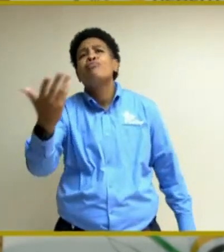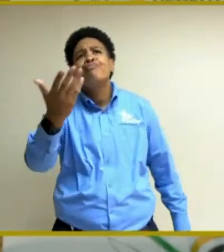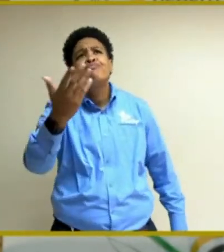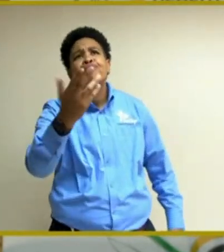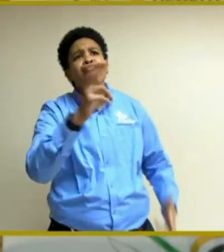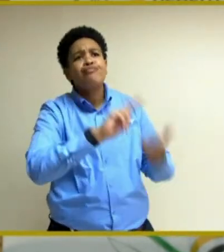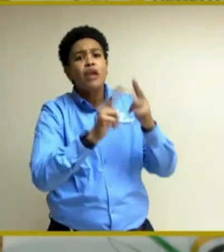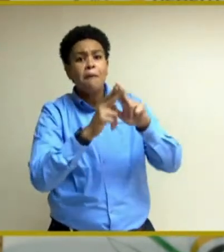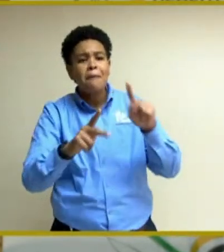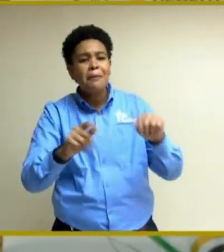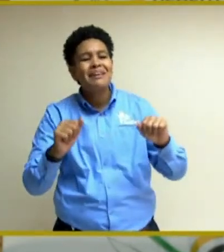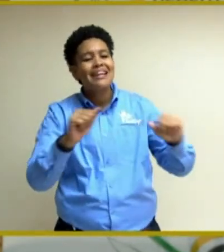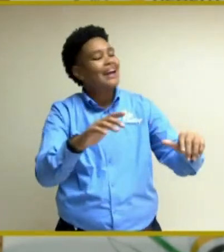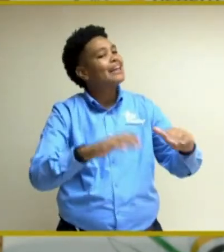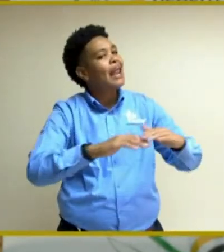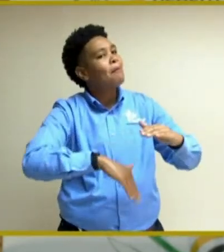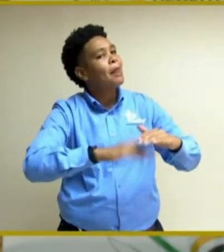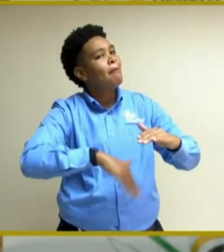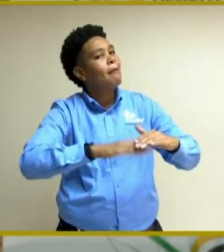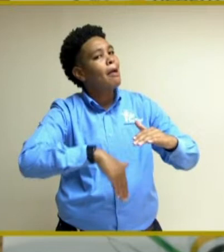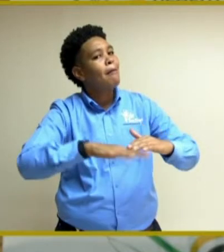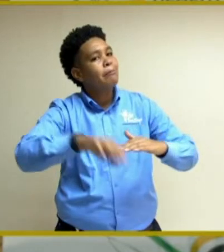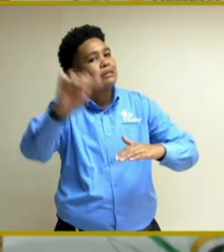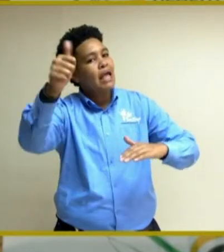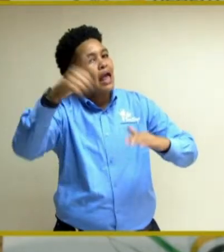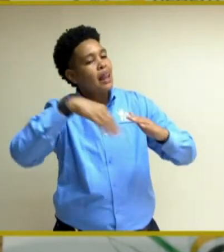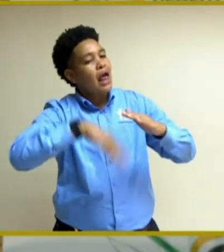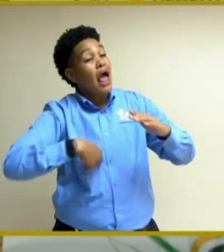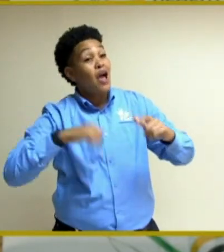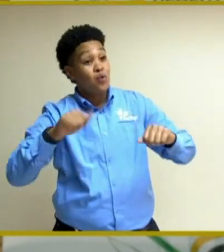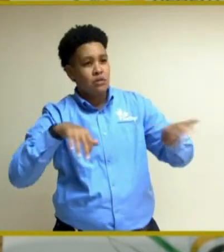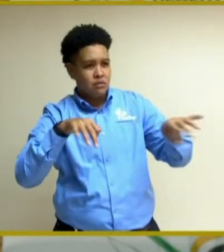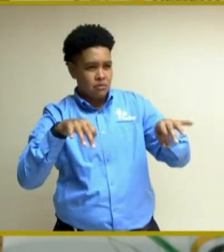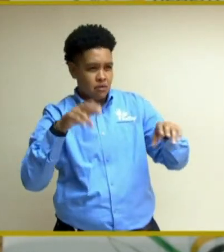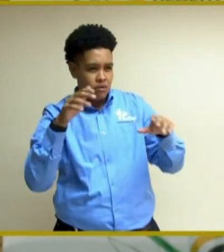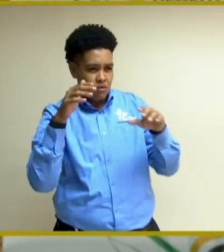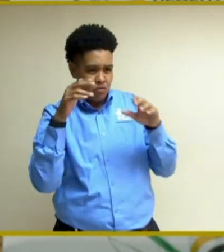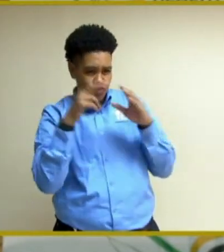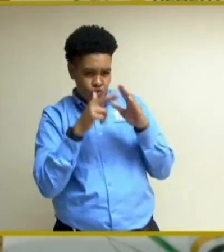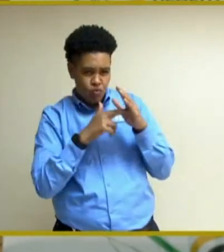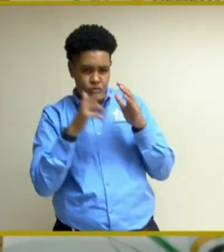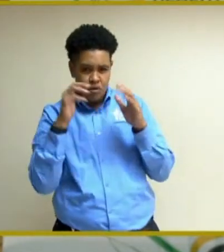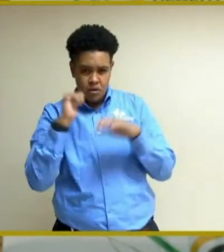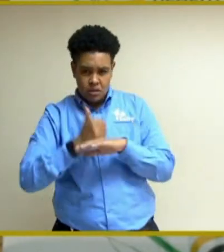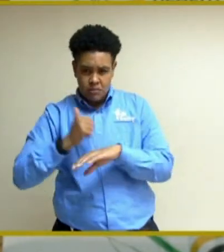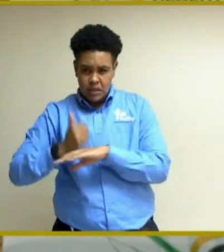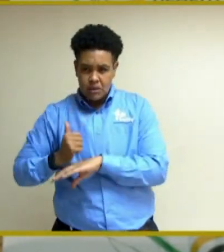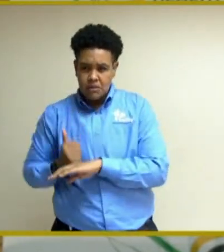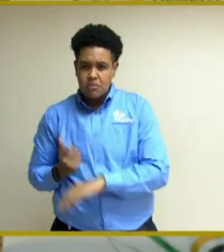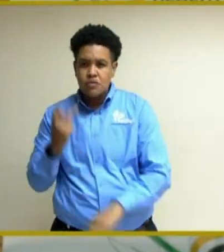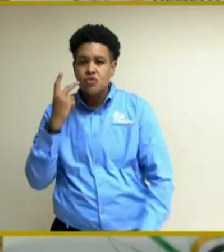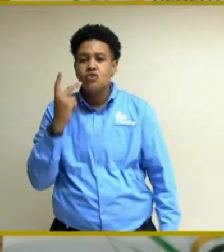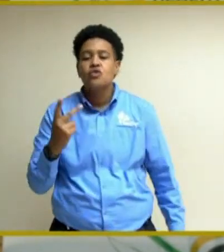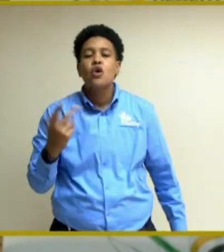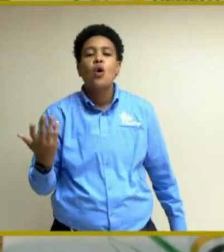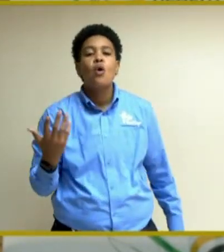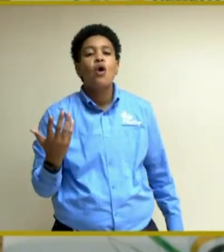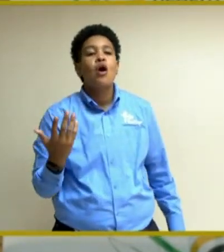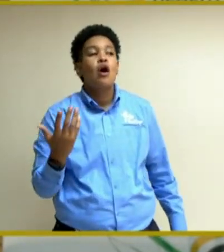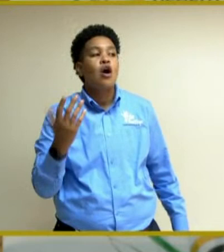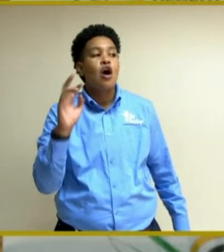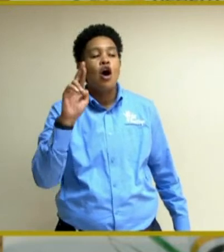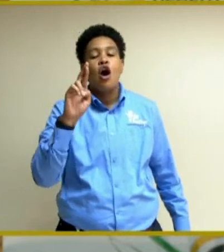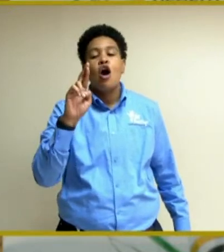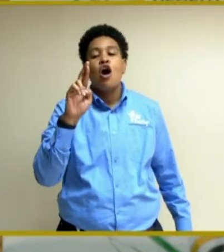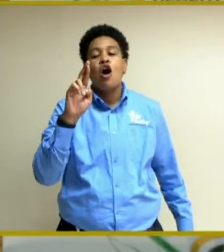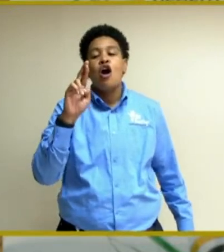number of persons who could gather, lowering that number, and I could go on, then you saw after a while the R0